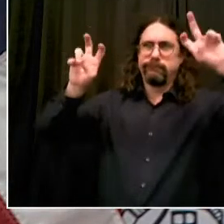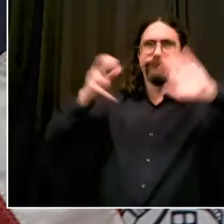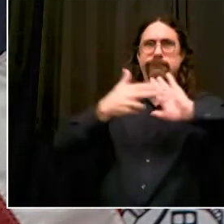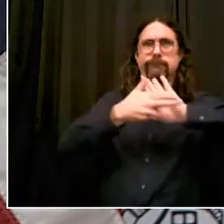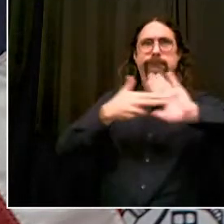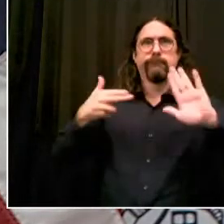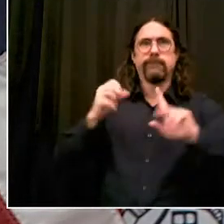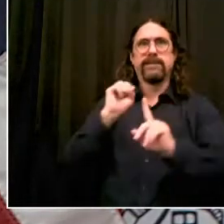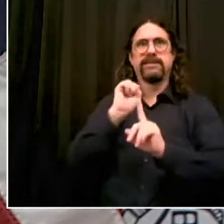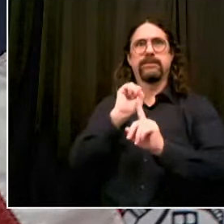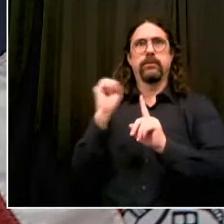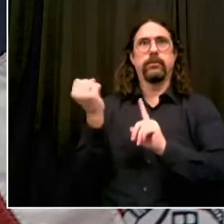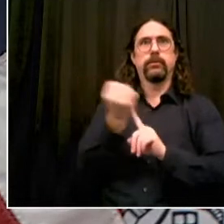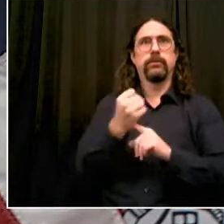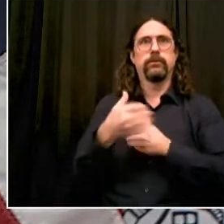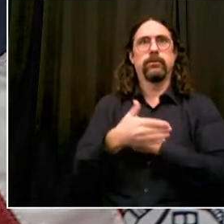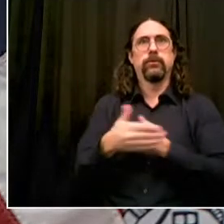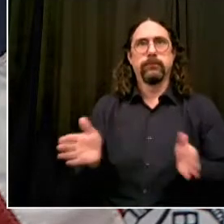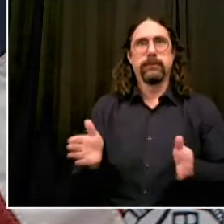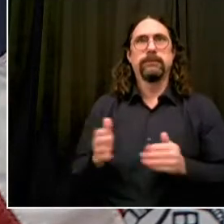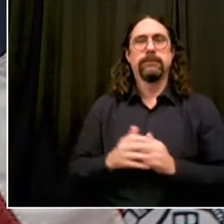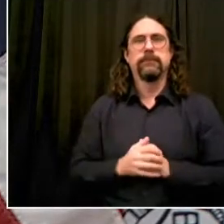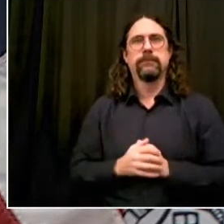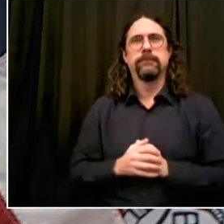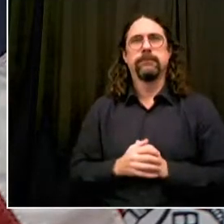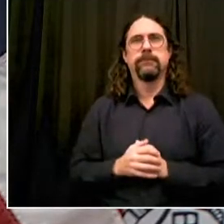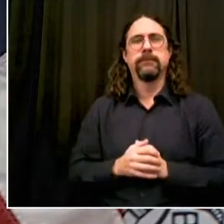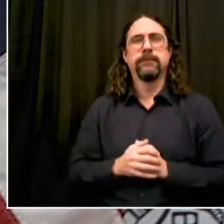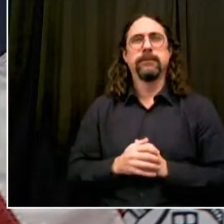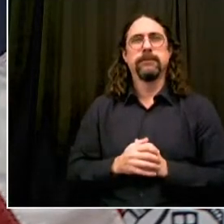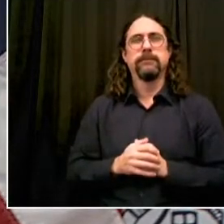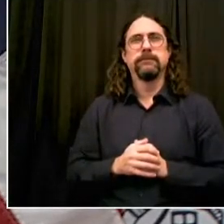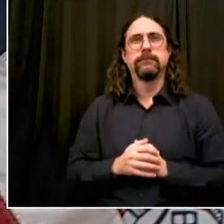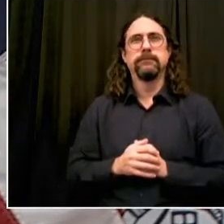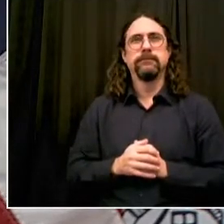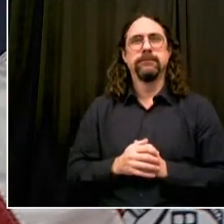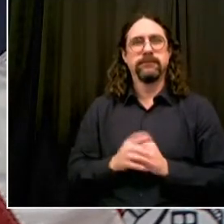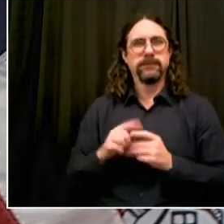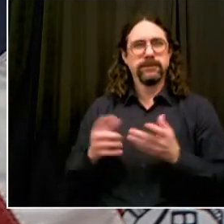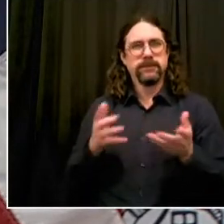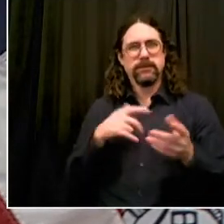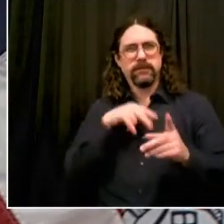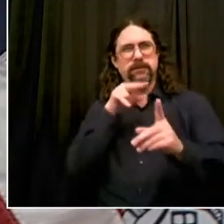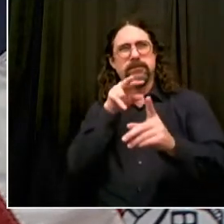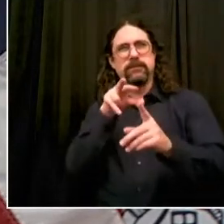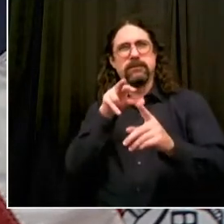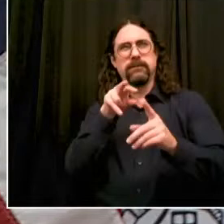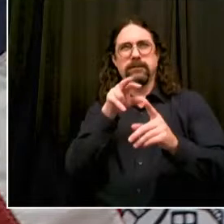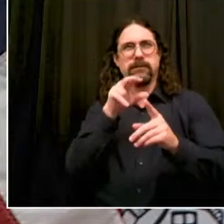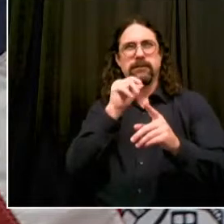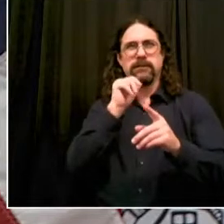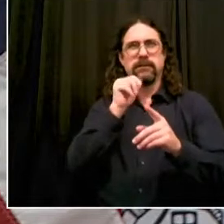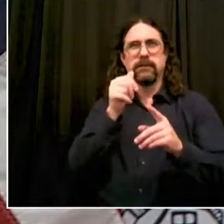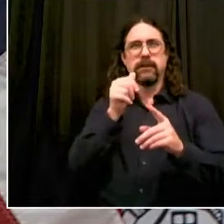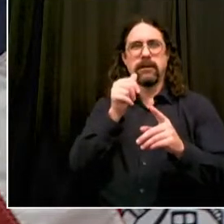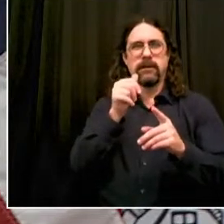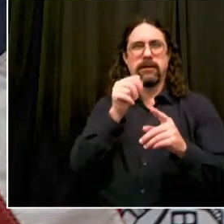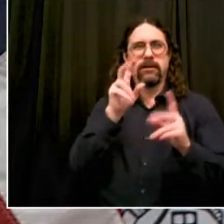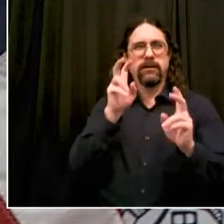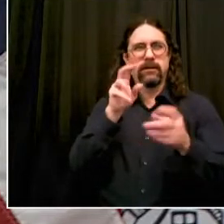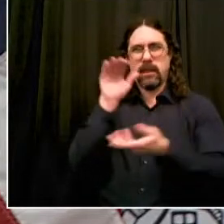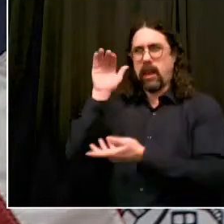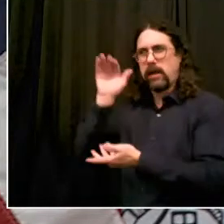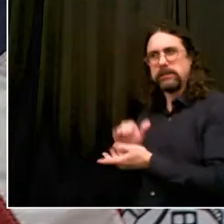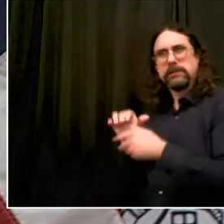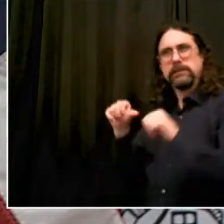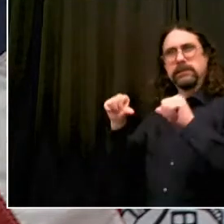an art than a science? Just any thoughts in that vein? Sean, it's a fair question, but what I'd say is the biggest X factor here